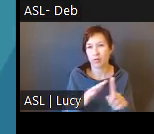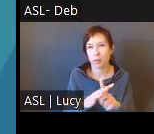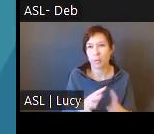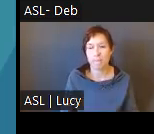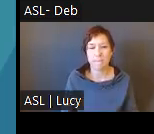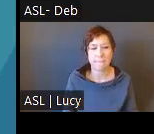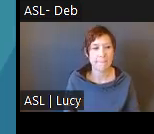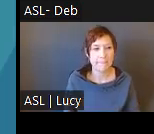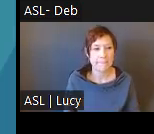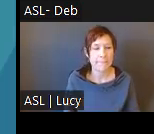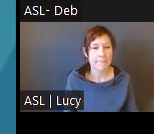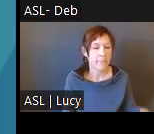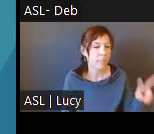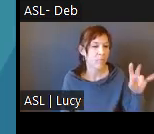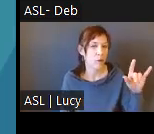I believe so.